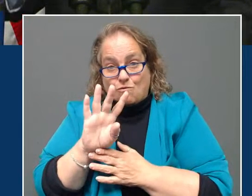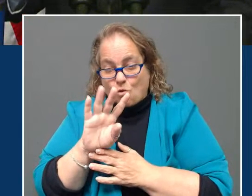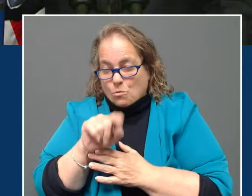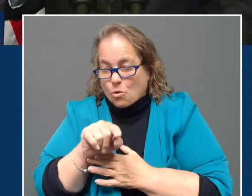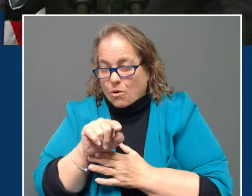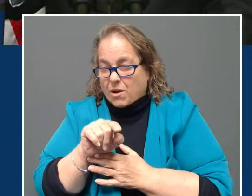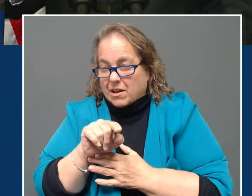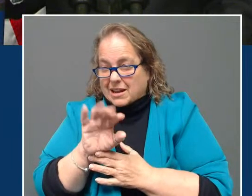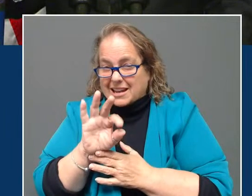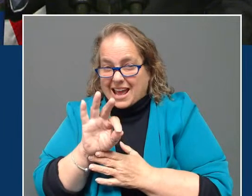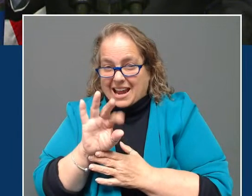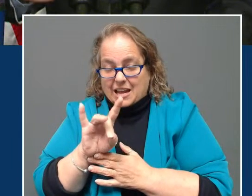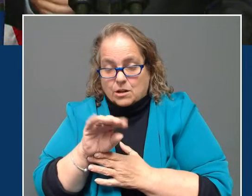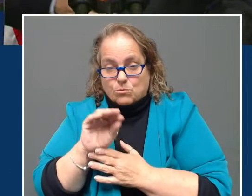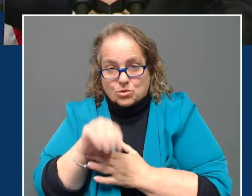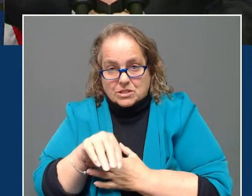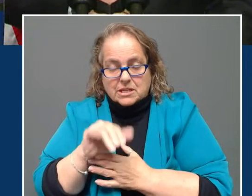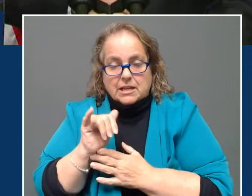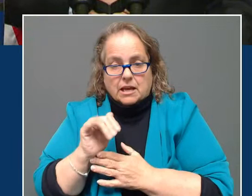4.98%.